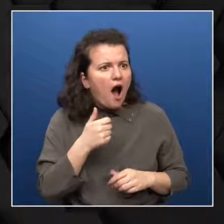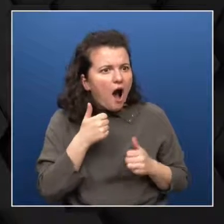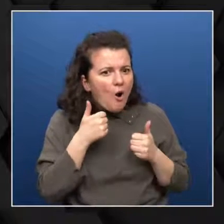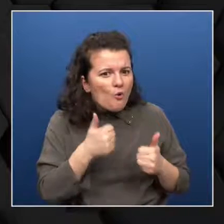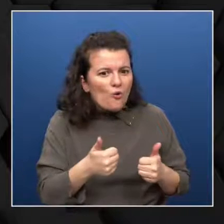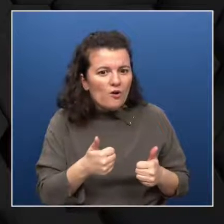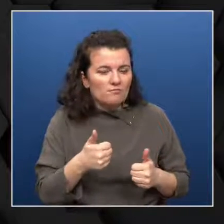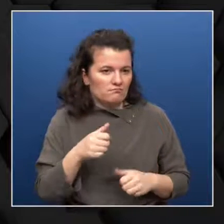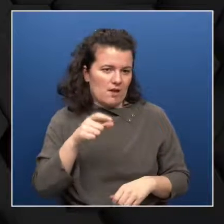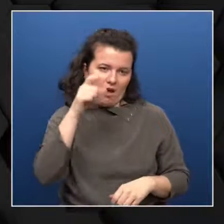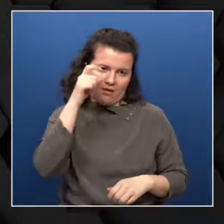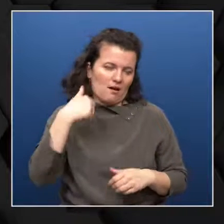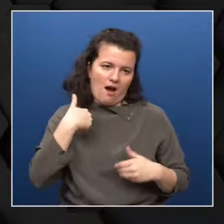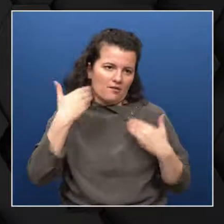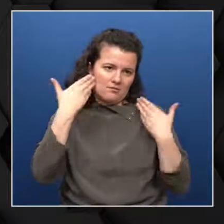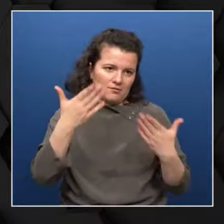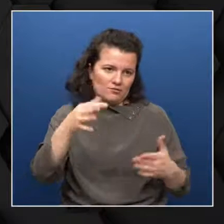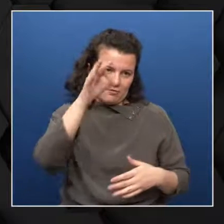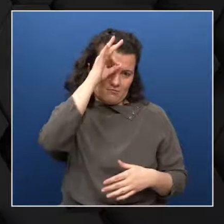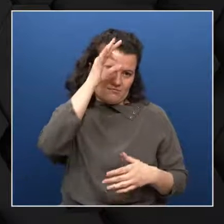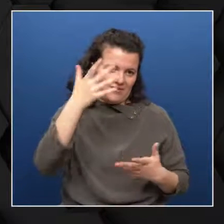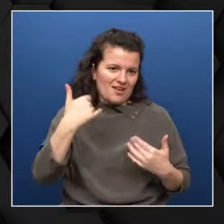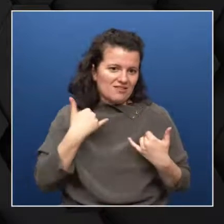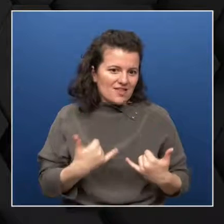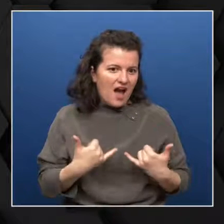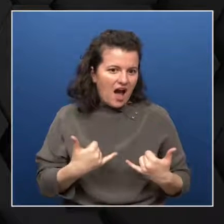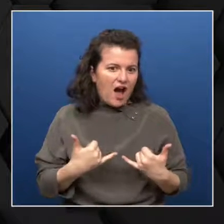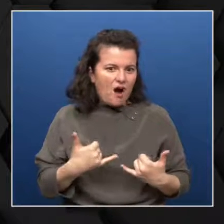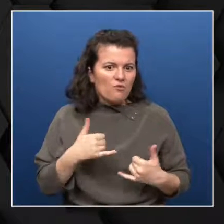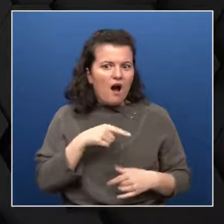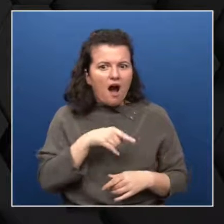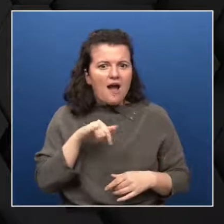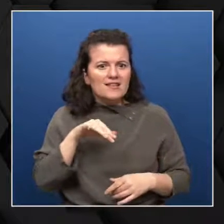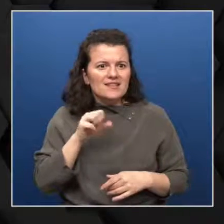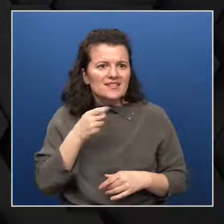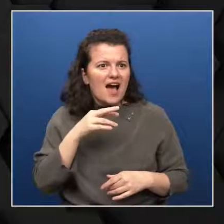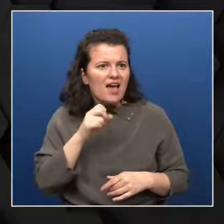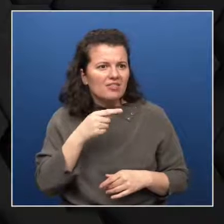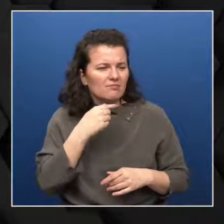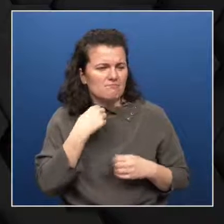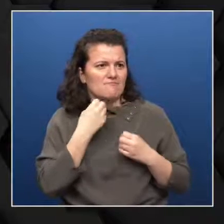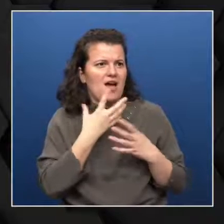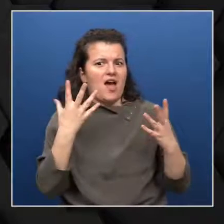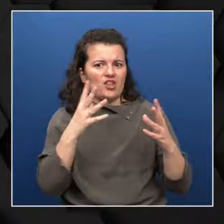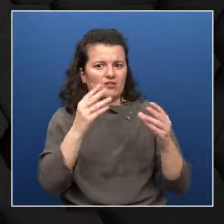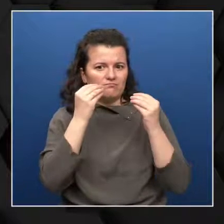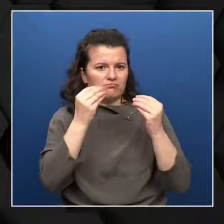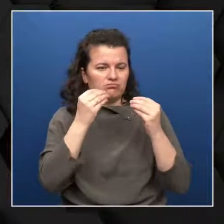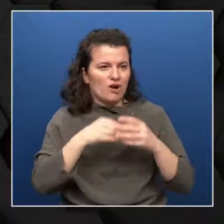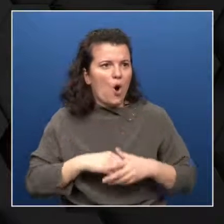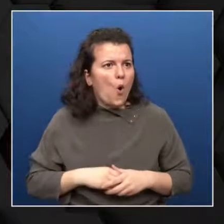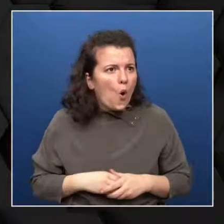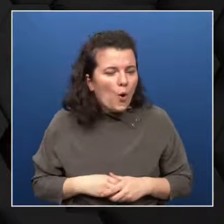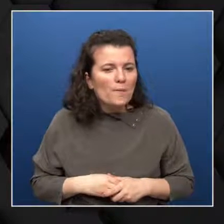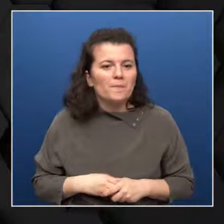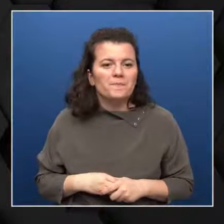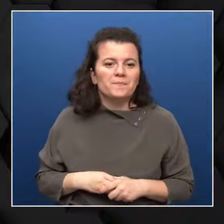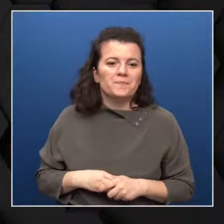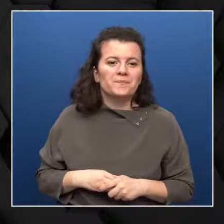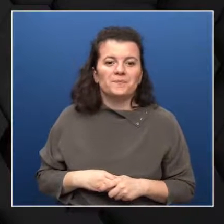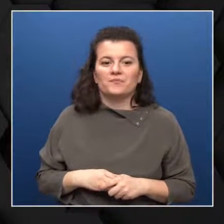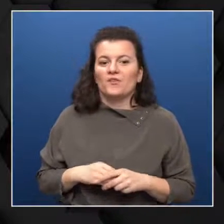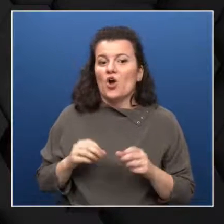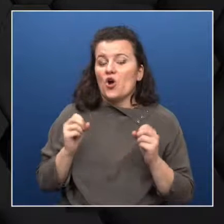know that. I've learned, I think, more than the audience today. Just letting everyone know. Okay, so hard question.